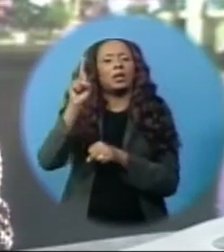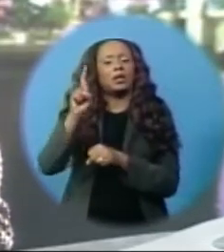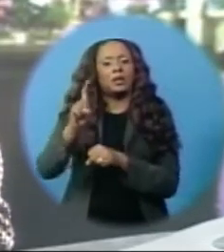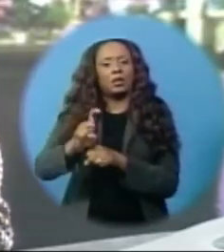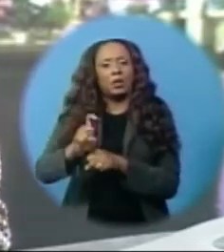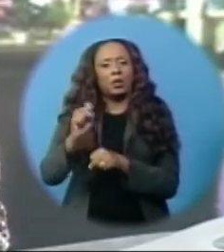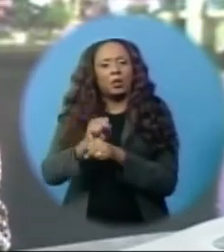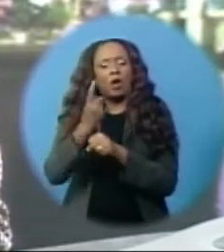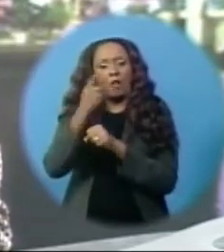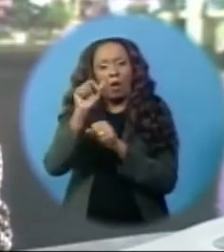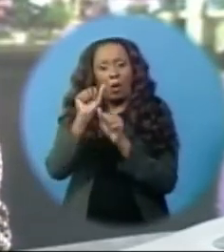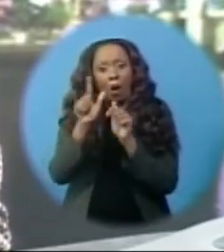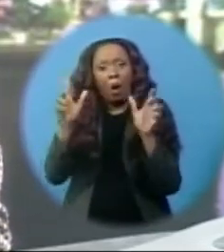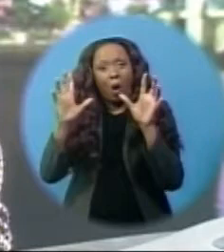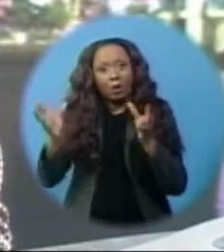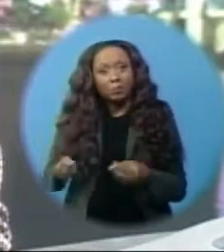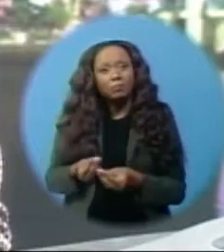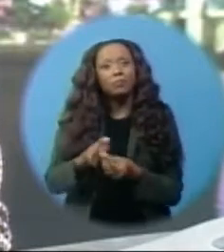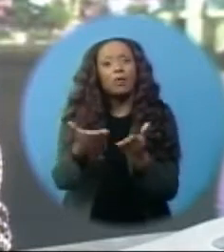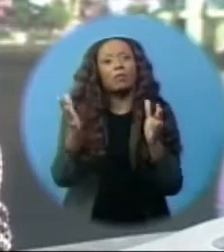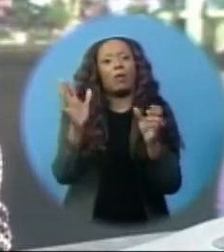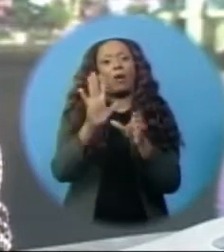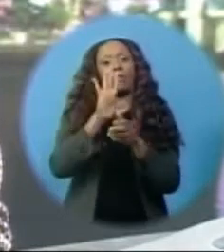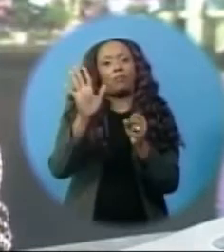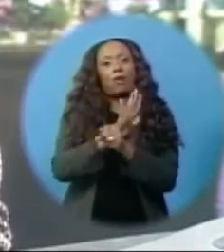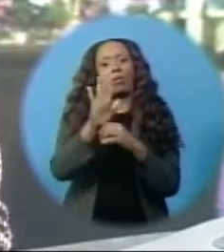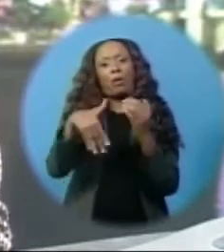uniformity in regulations across the board.